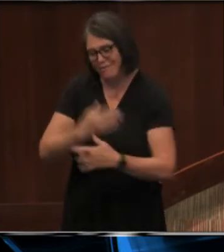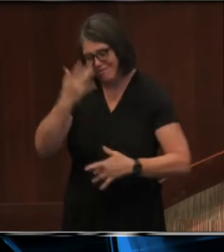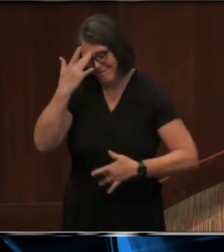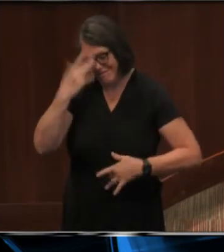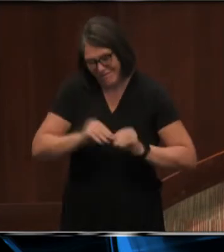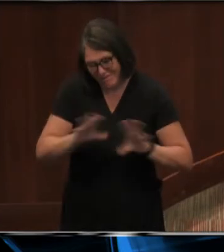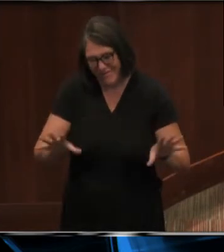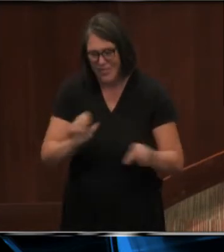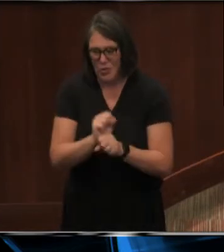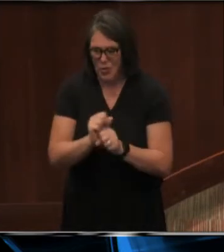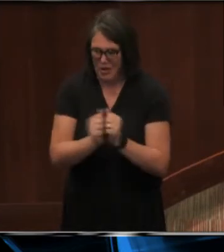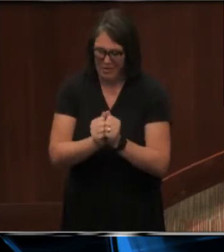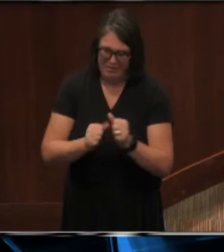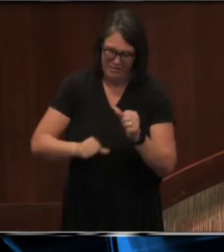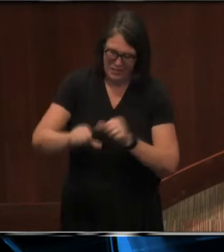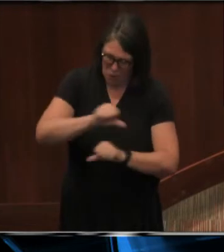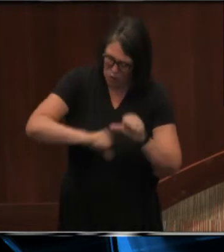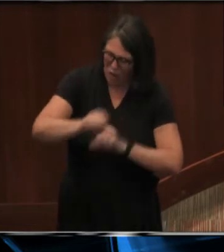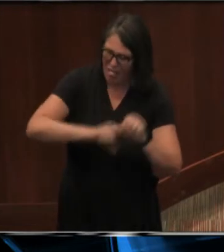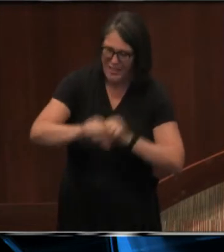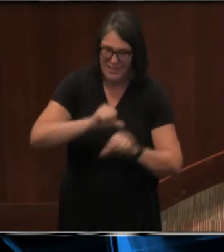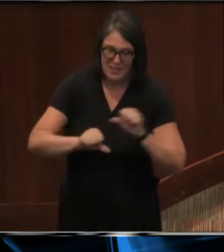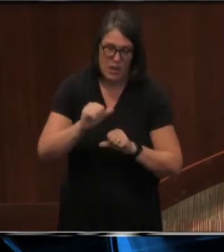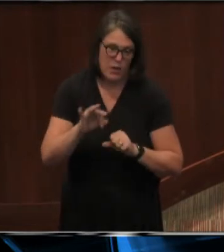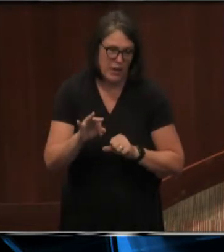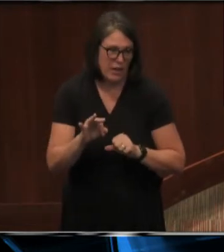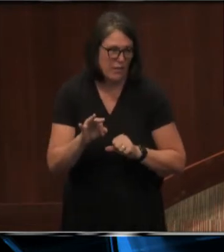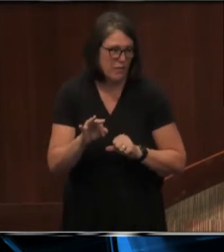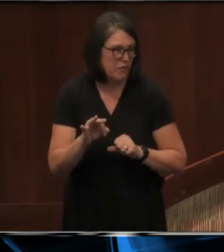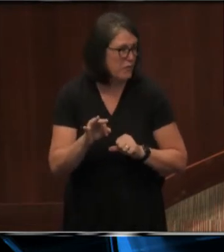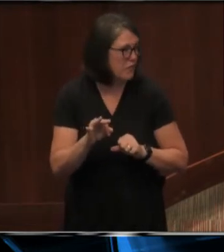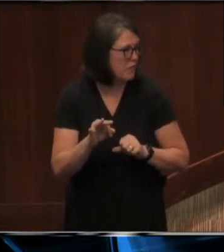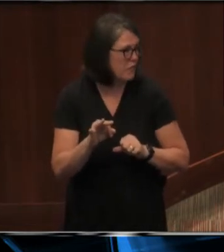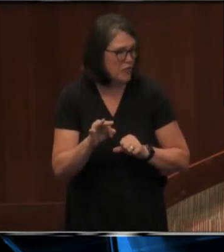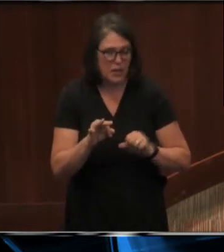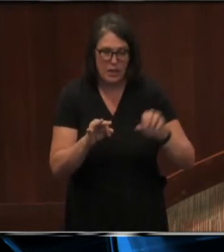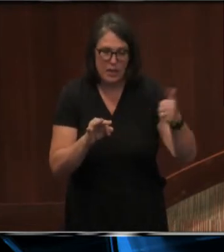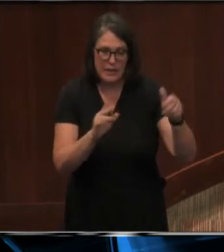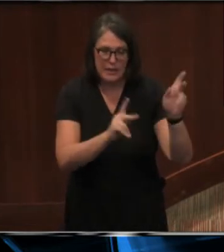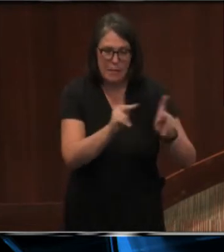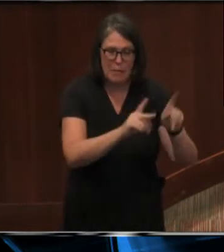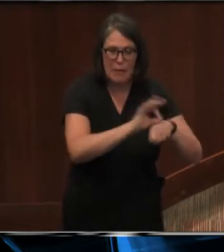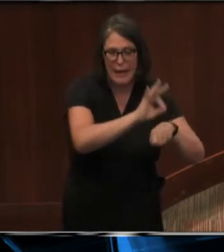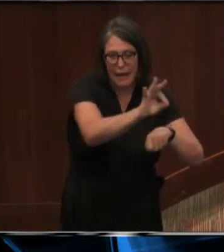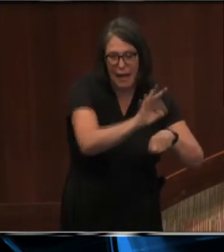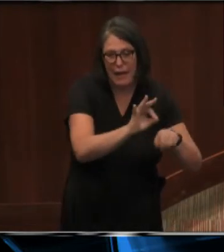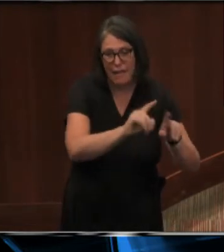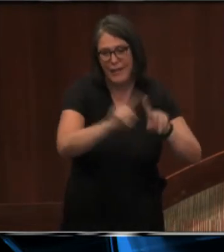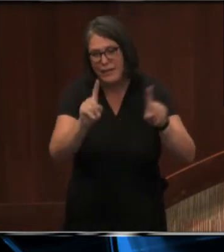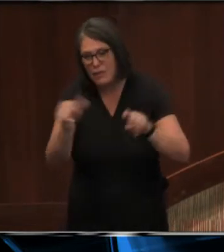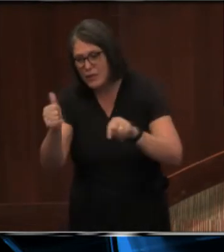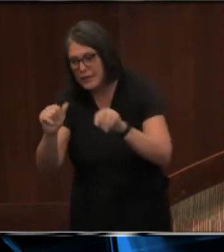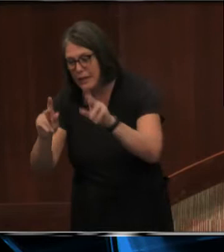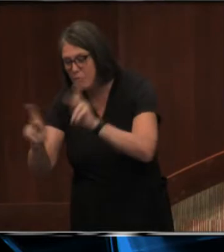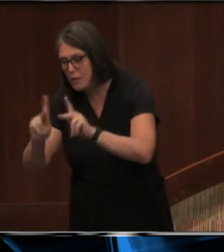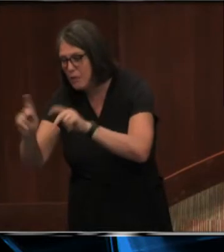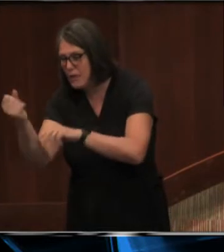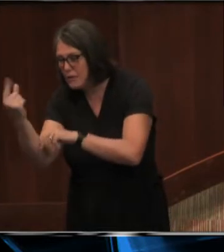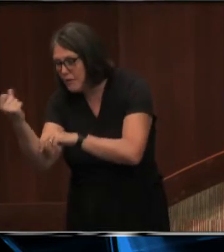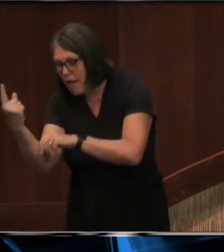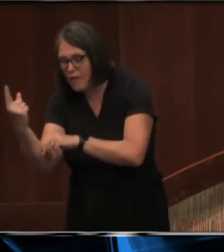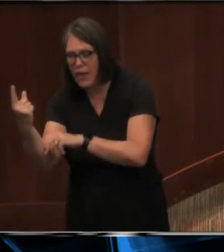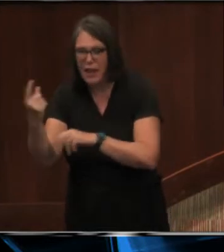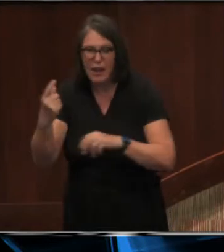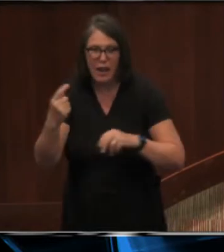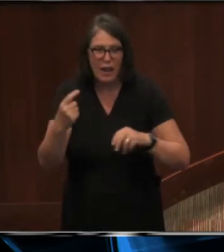if I hang out with 10 people at 9 and then 10 people, a different 10 people at 10 and another at 11, by the end of the day, I've